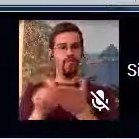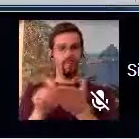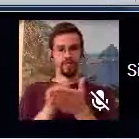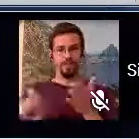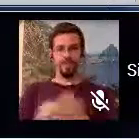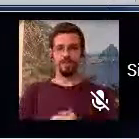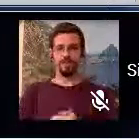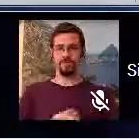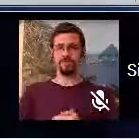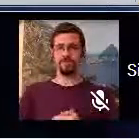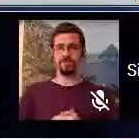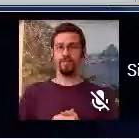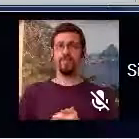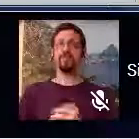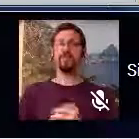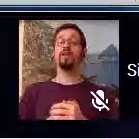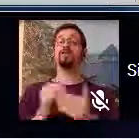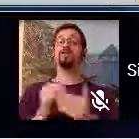Next slide, please.